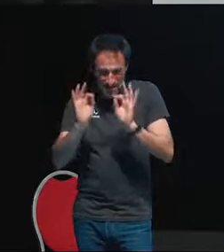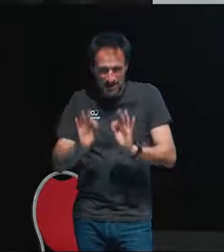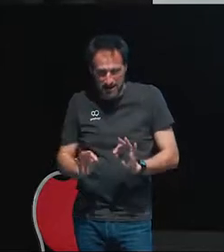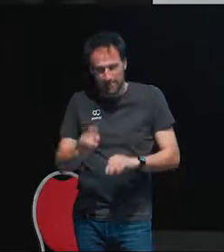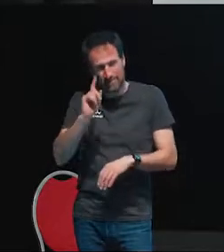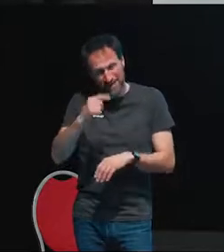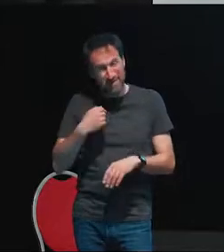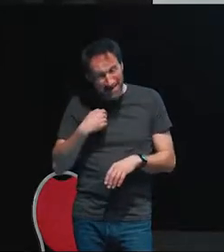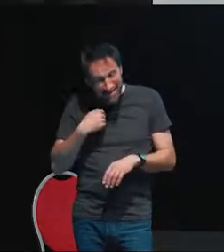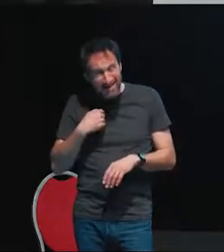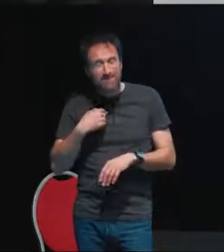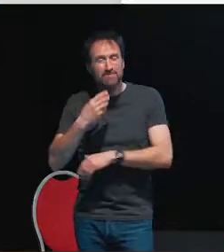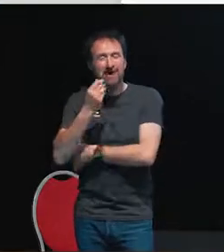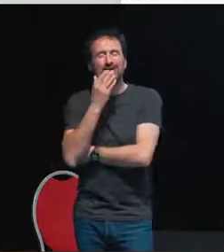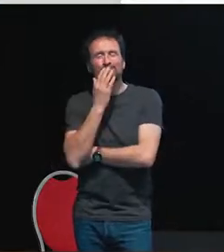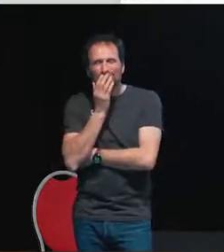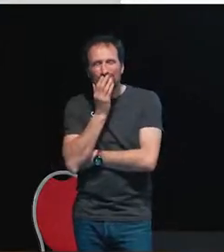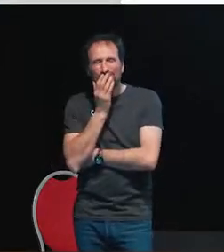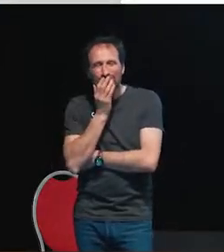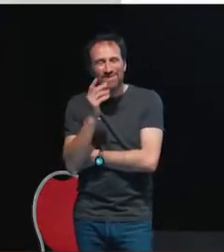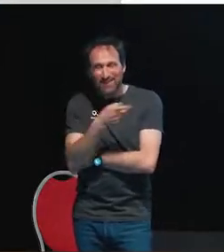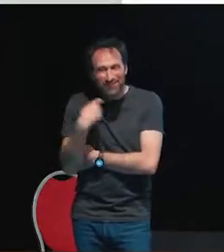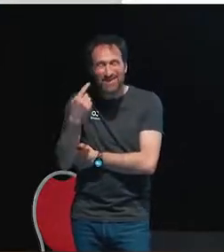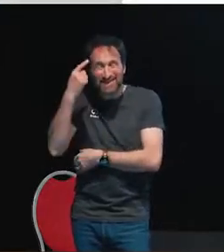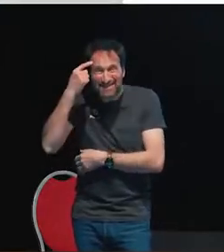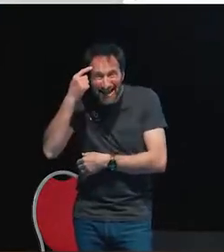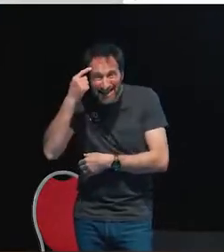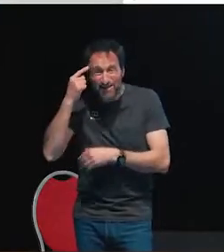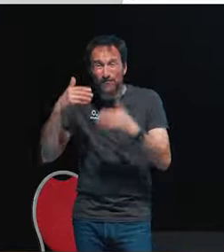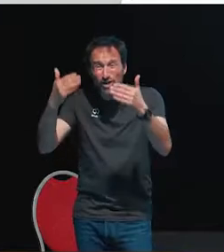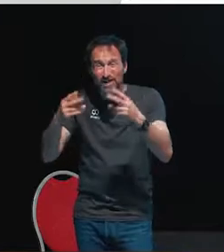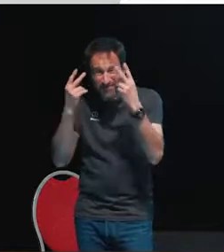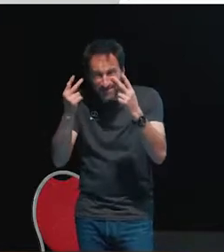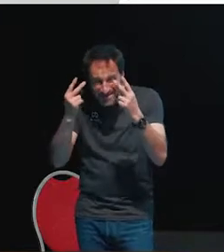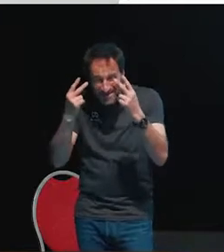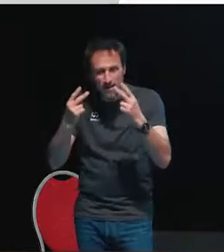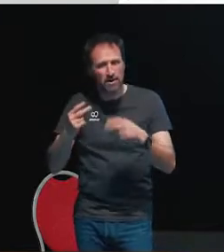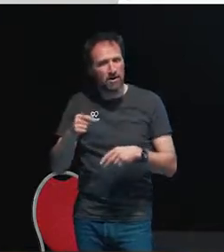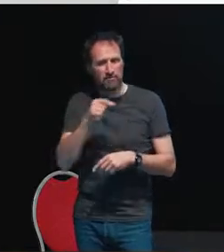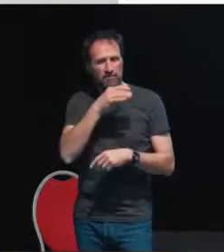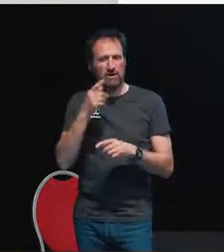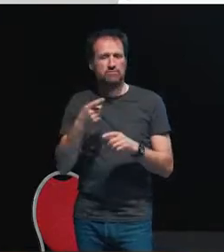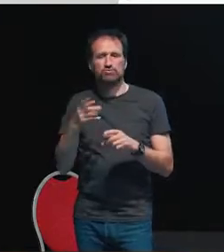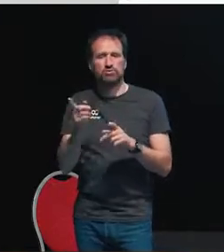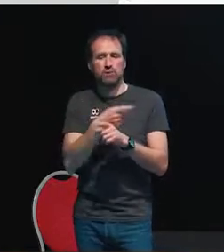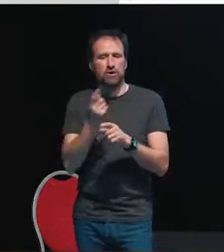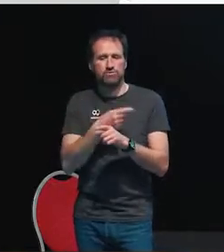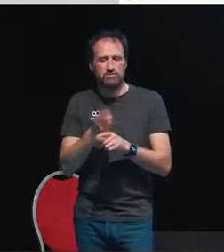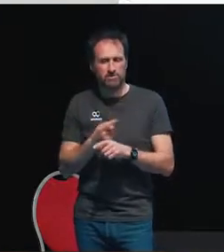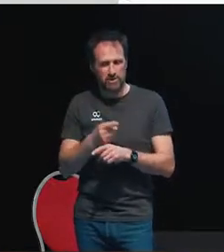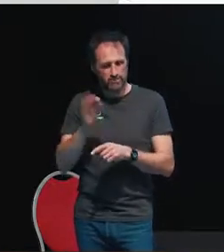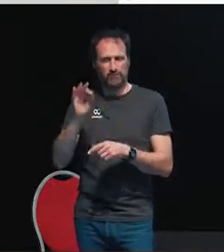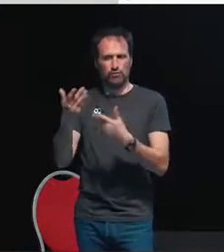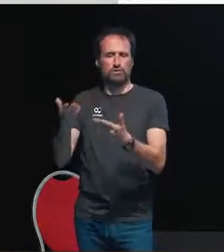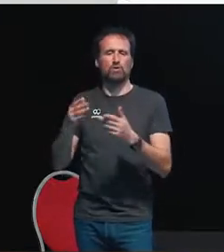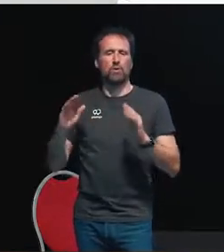things that we believe in front end are kind of important right we want our bundle sizes to be reasonably small we want a good user